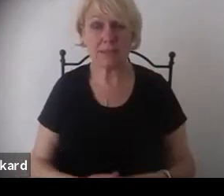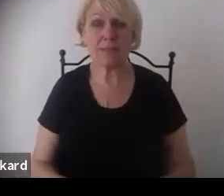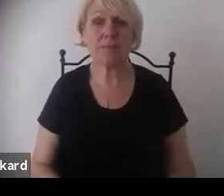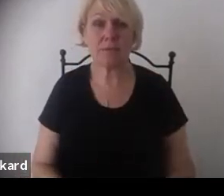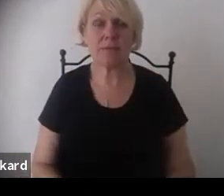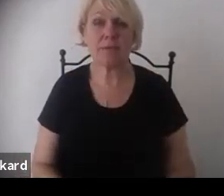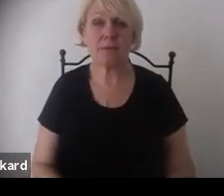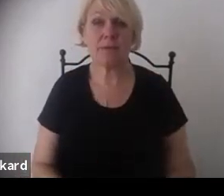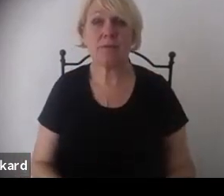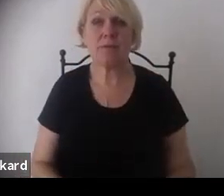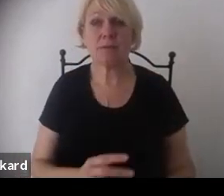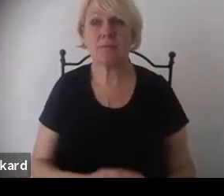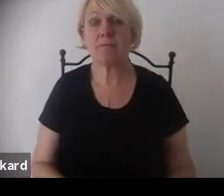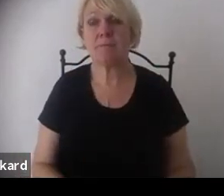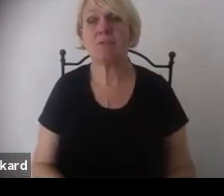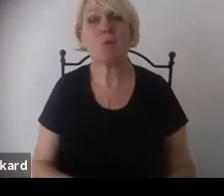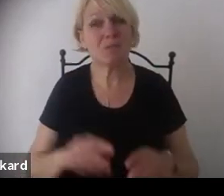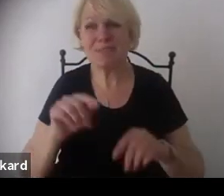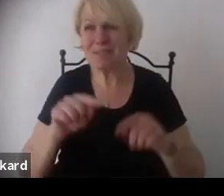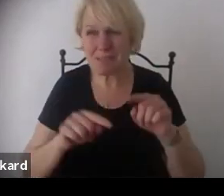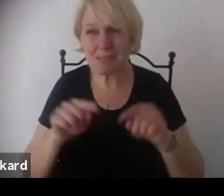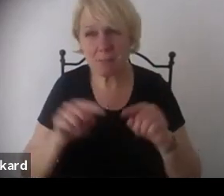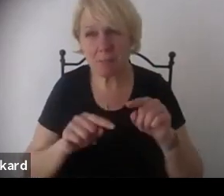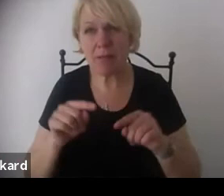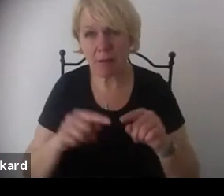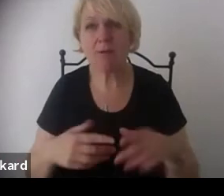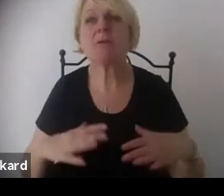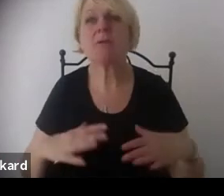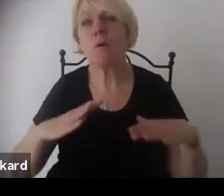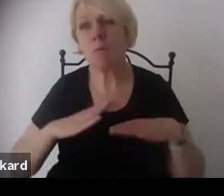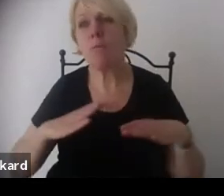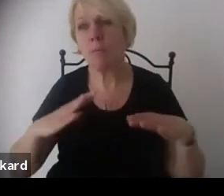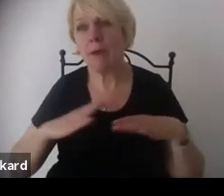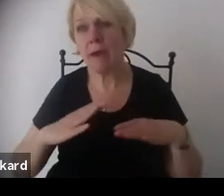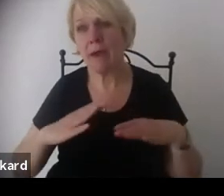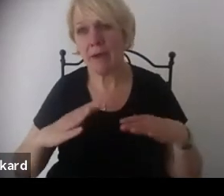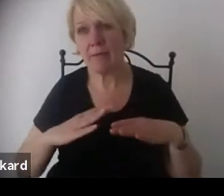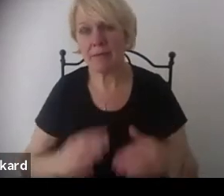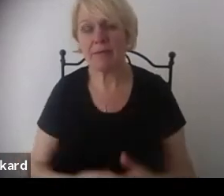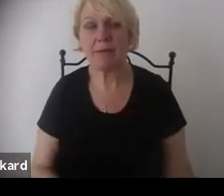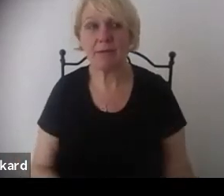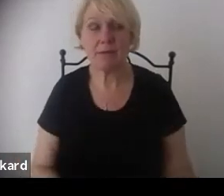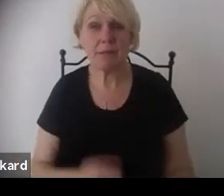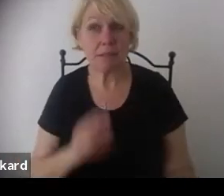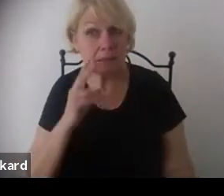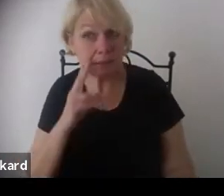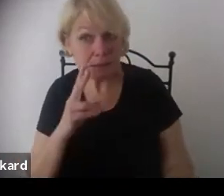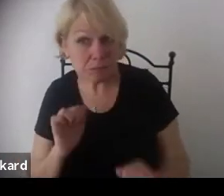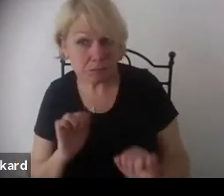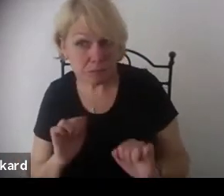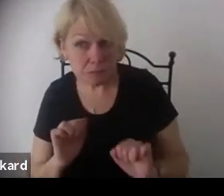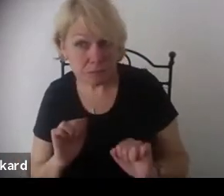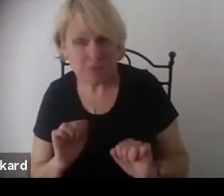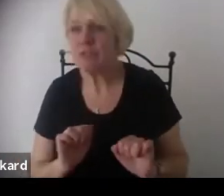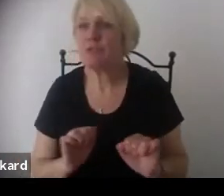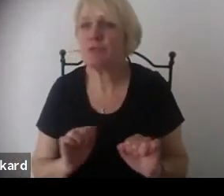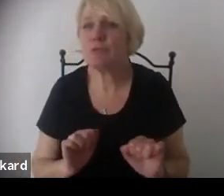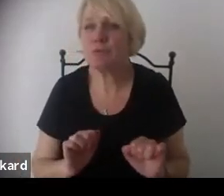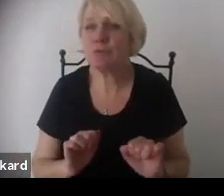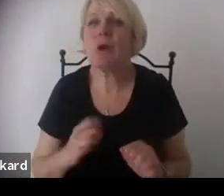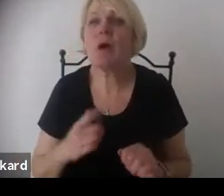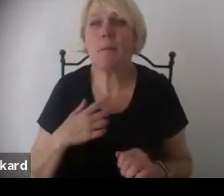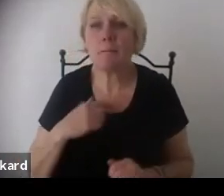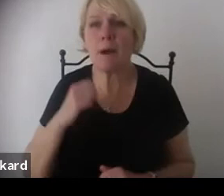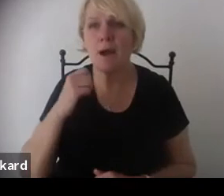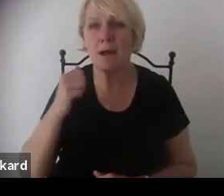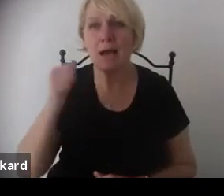on services. So we are preparing for that. We're not seeing it fully yet, but we are anticipating and preparing